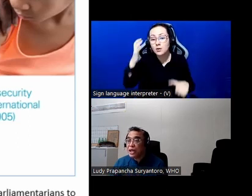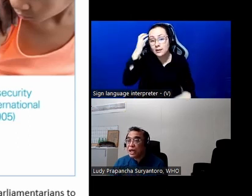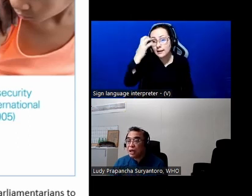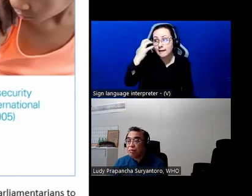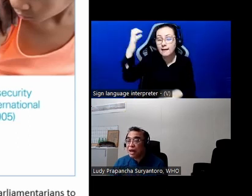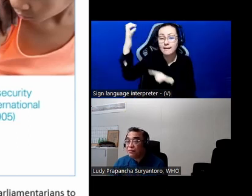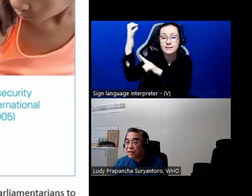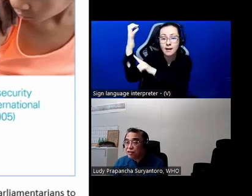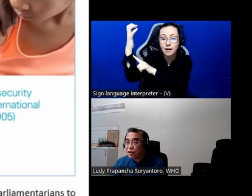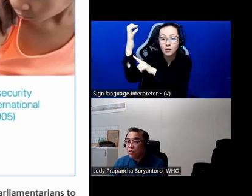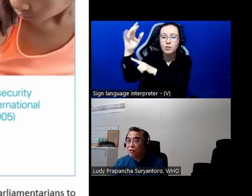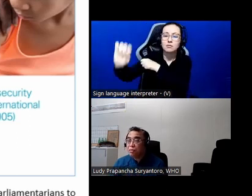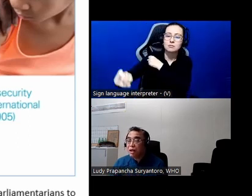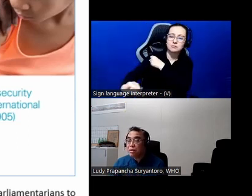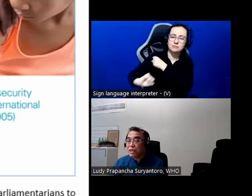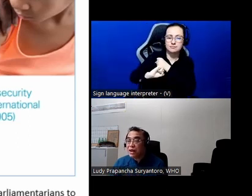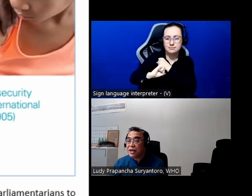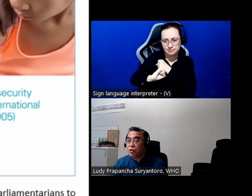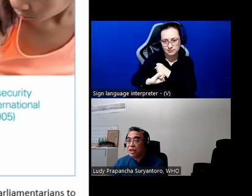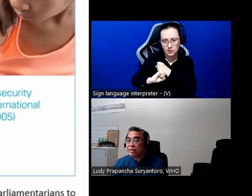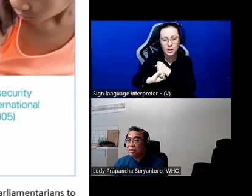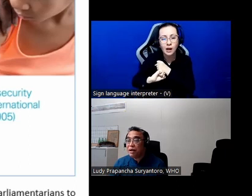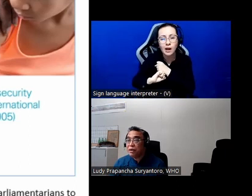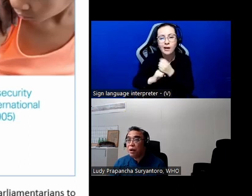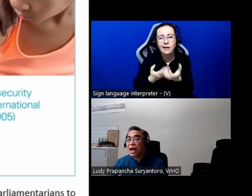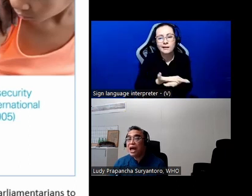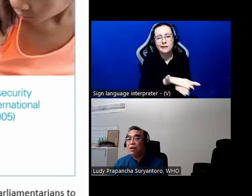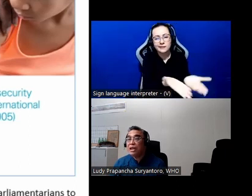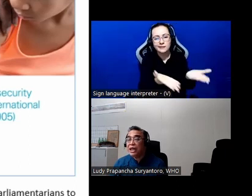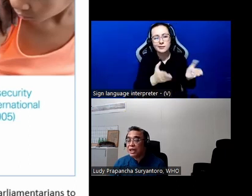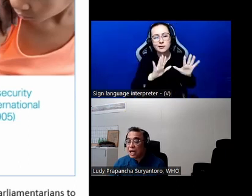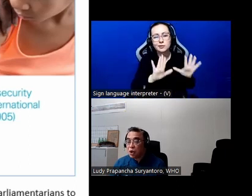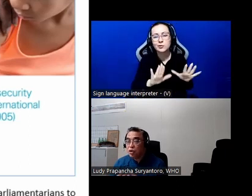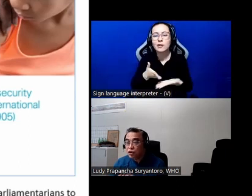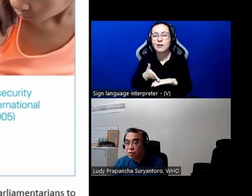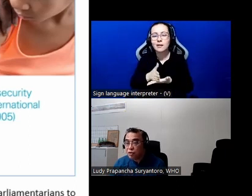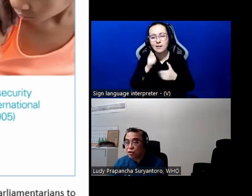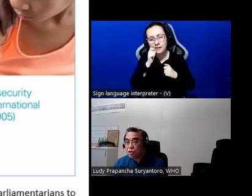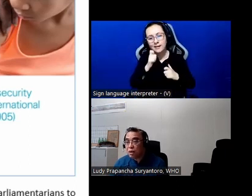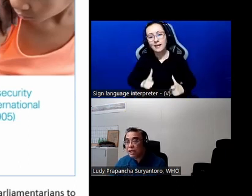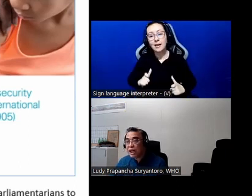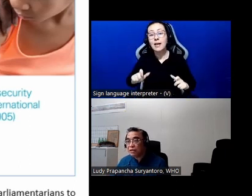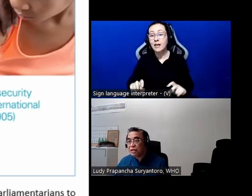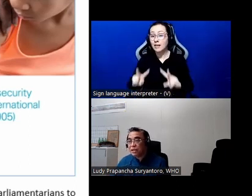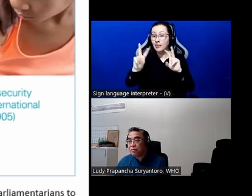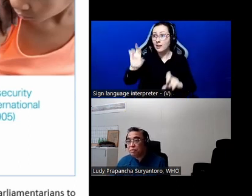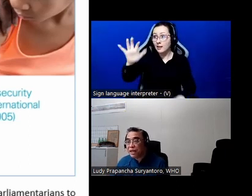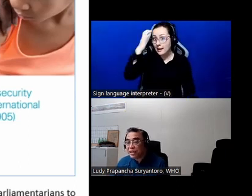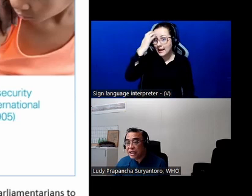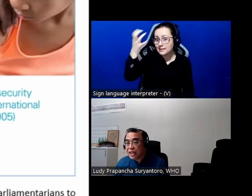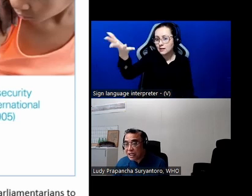IHR benefits for the parliamentarian to understand better on how they can contribute to the public health